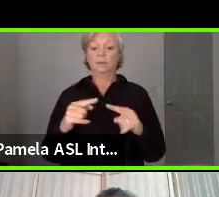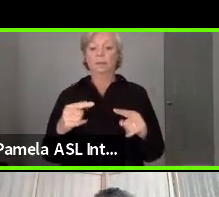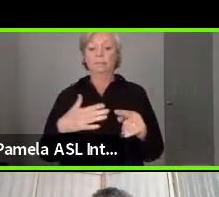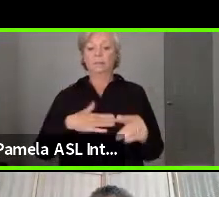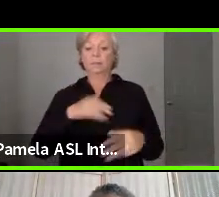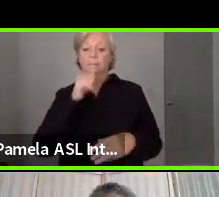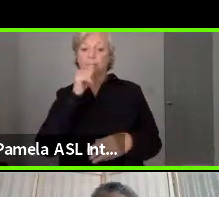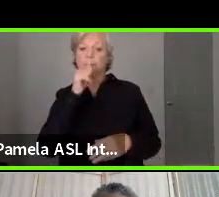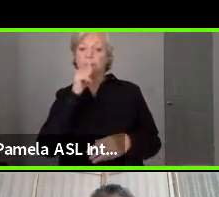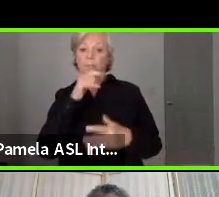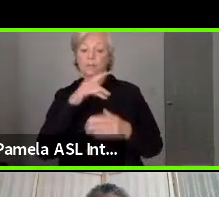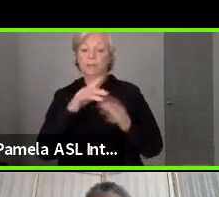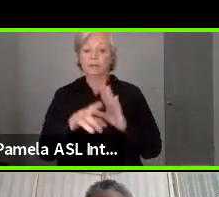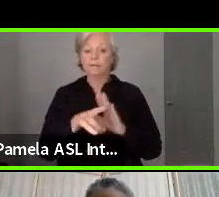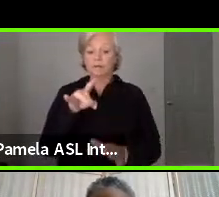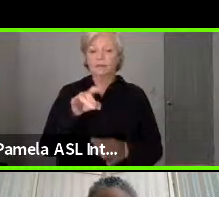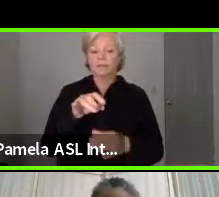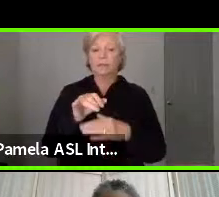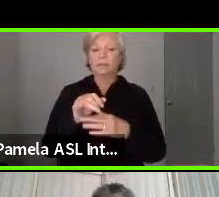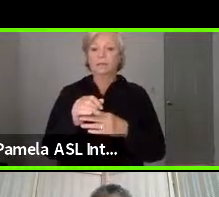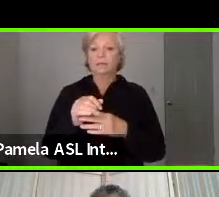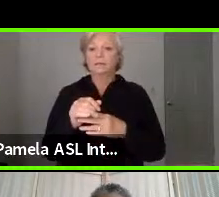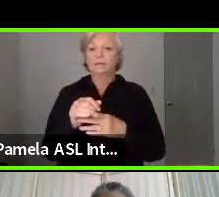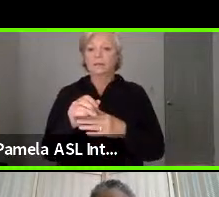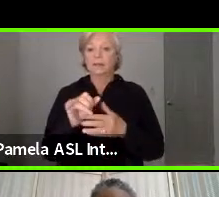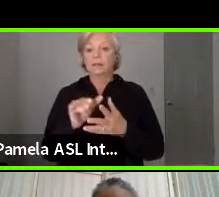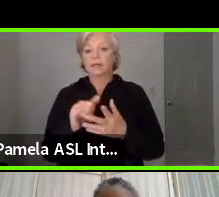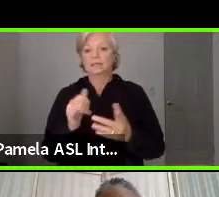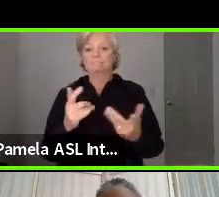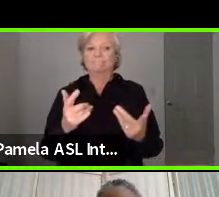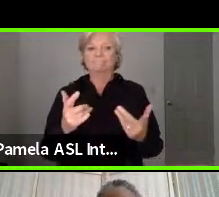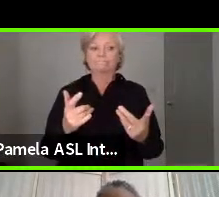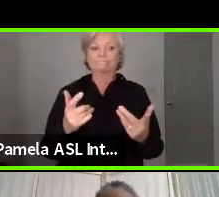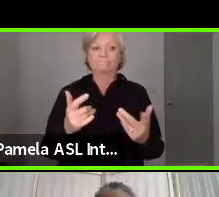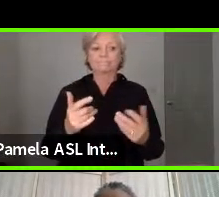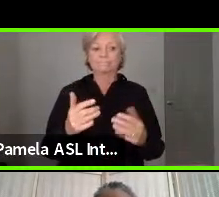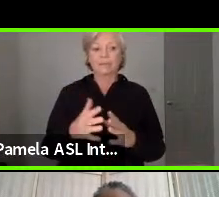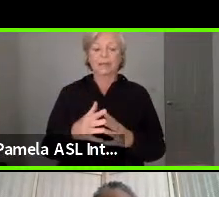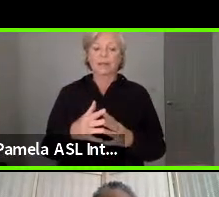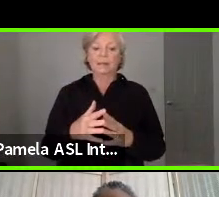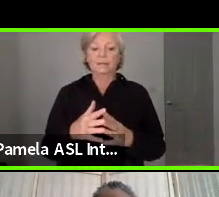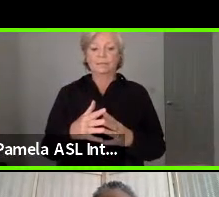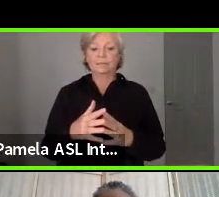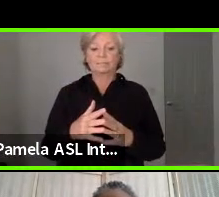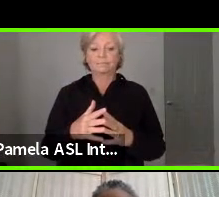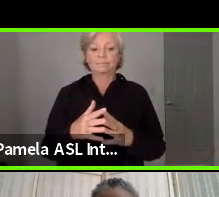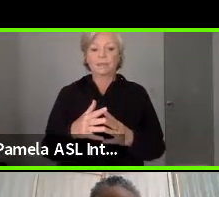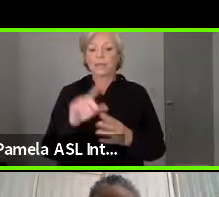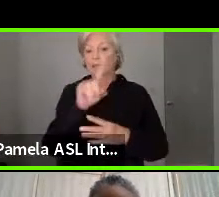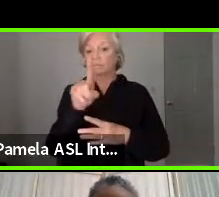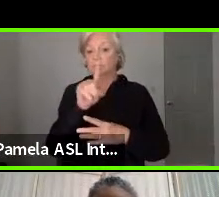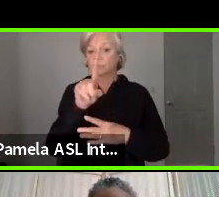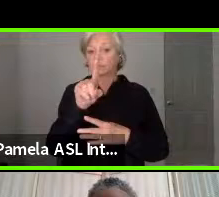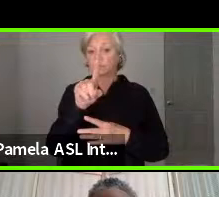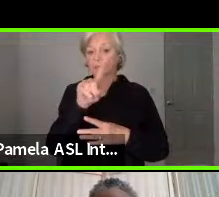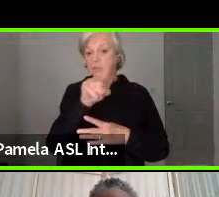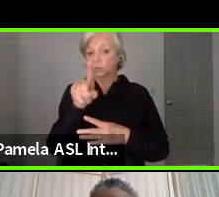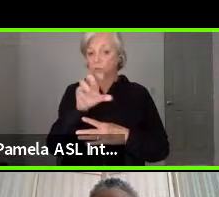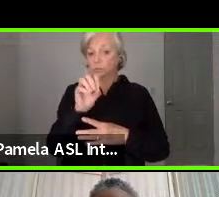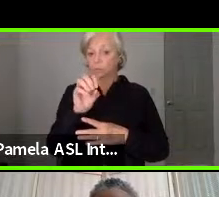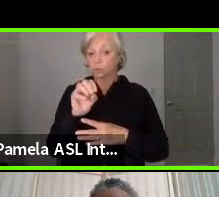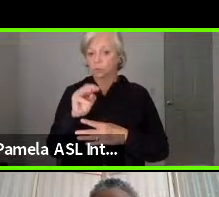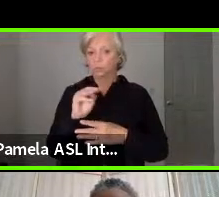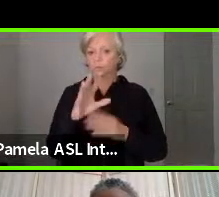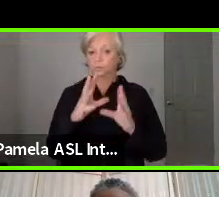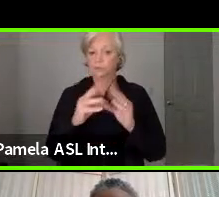found the special Zoom sessions that we had